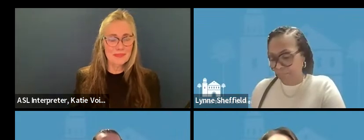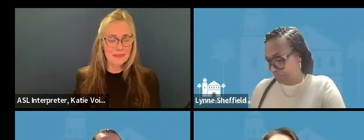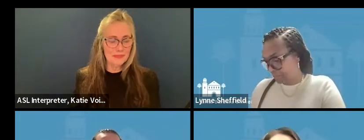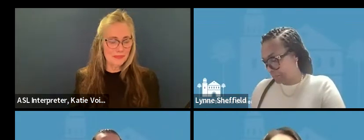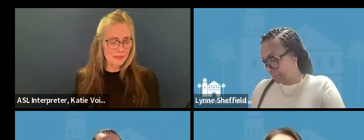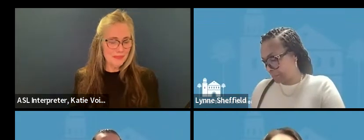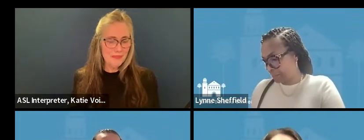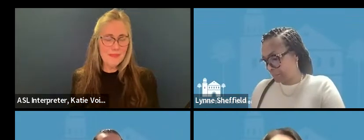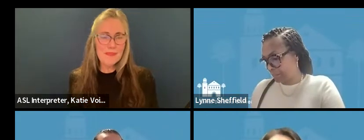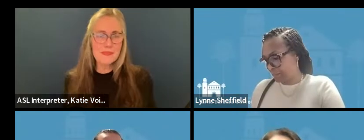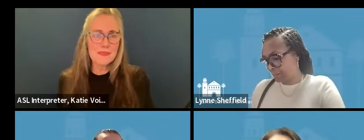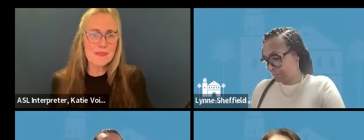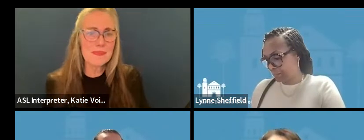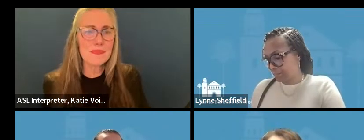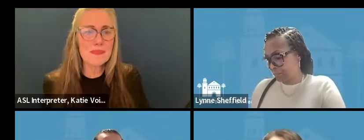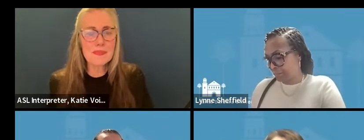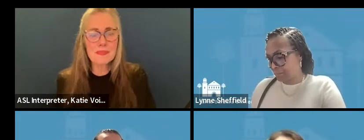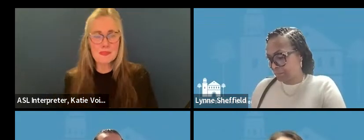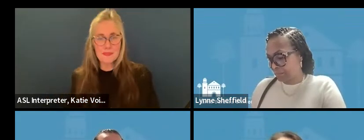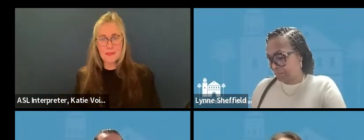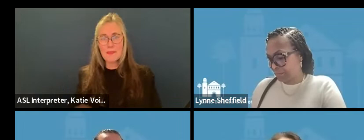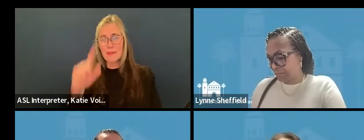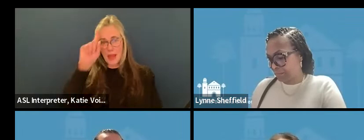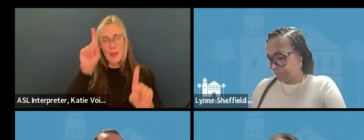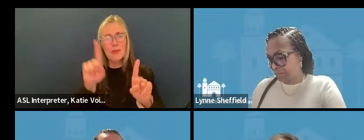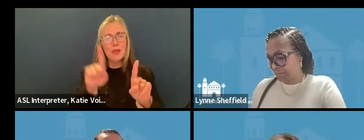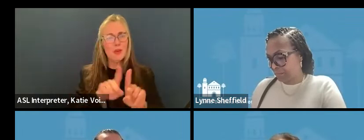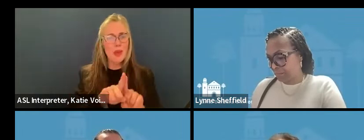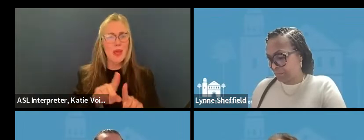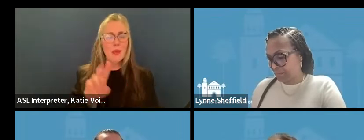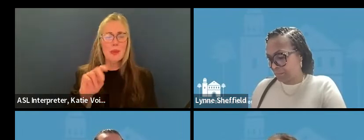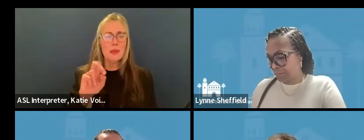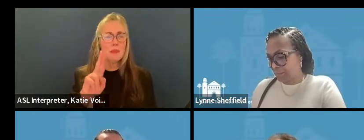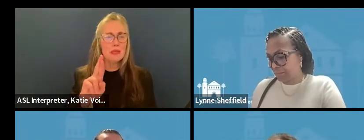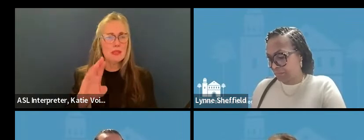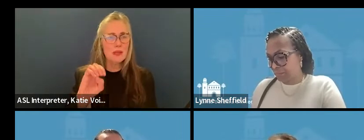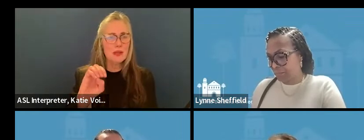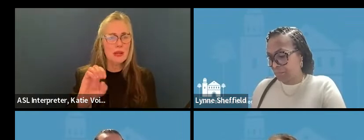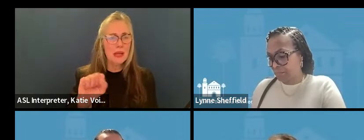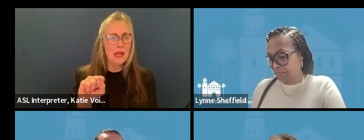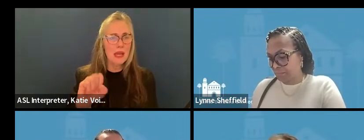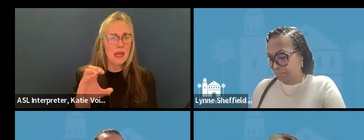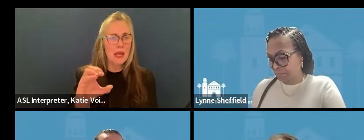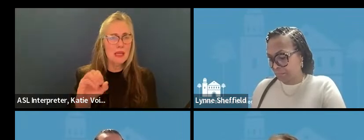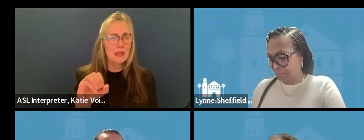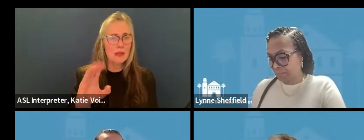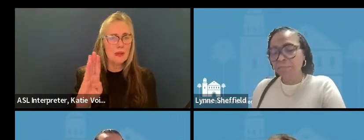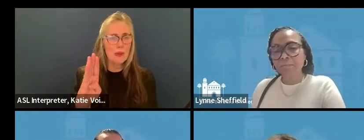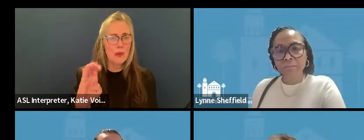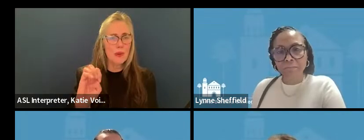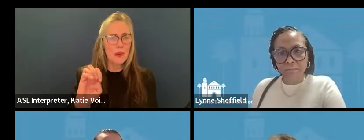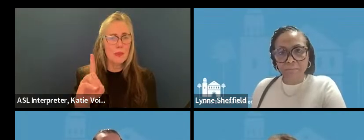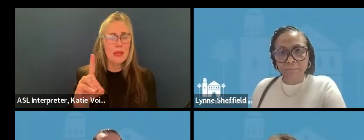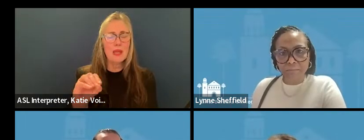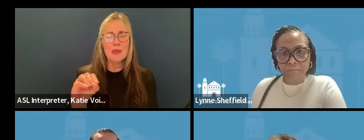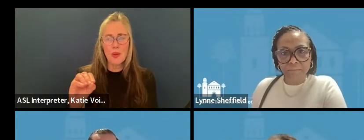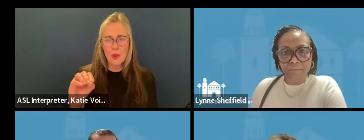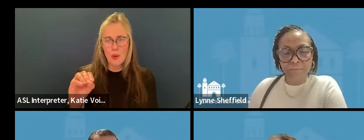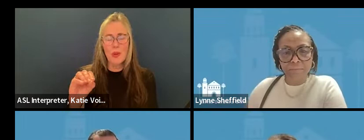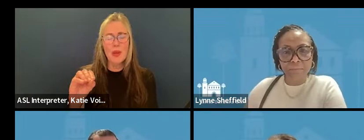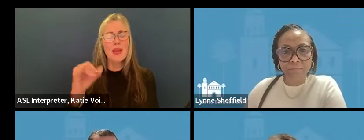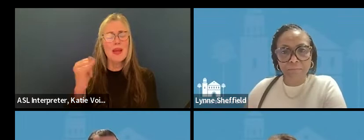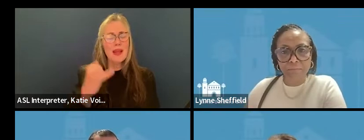Yes, yes, I agree with Mr. Escobedo. I was in support of this at the last board